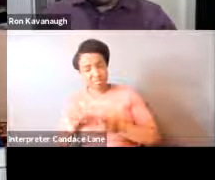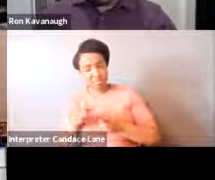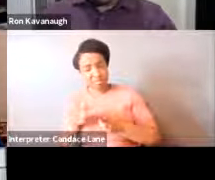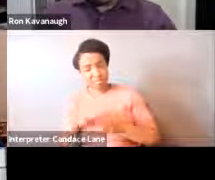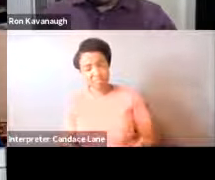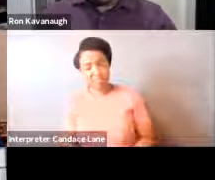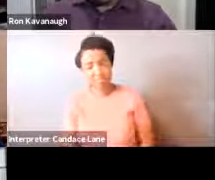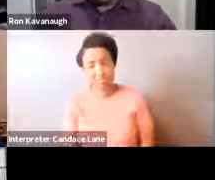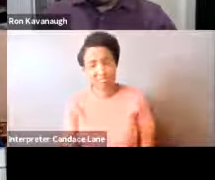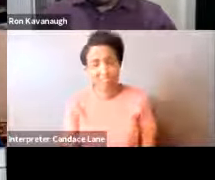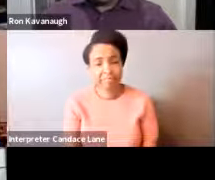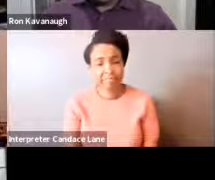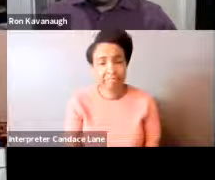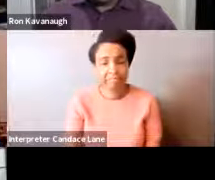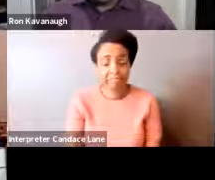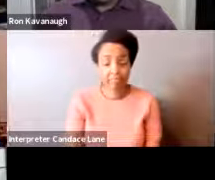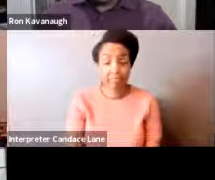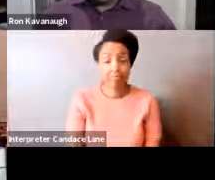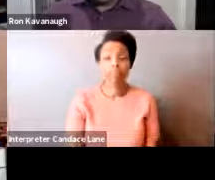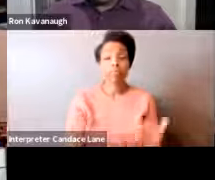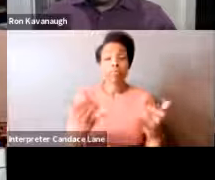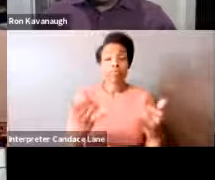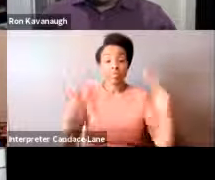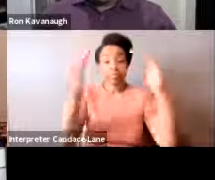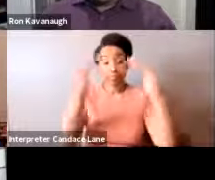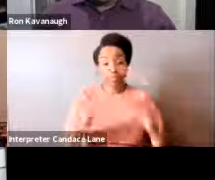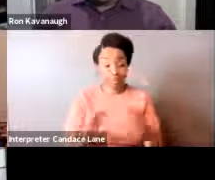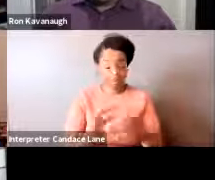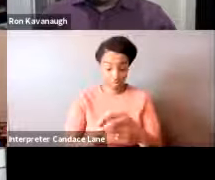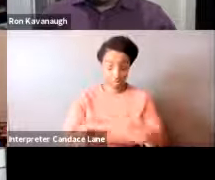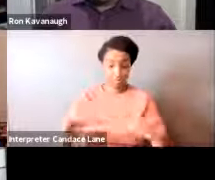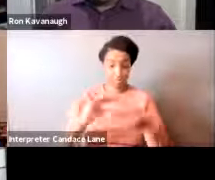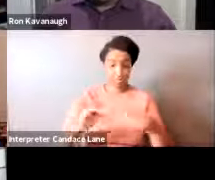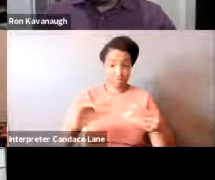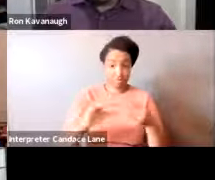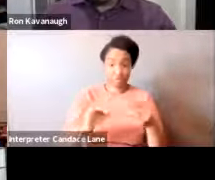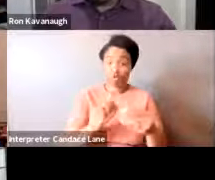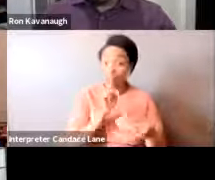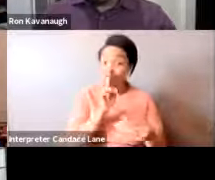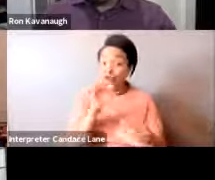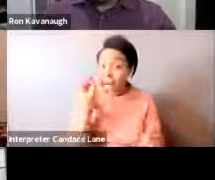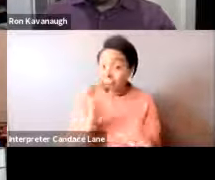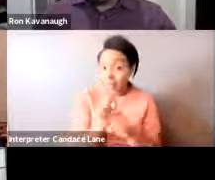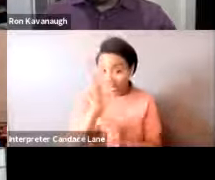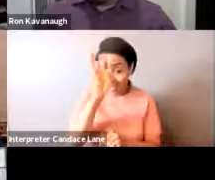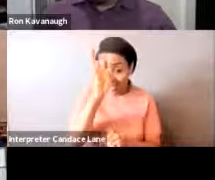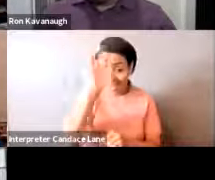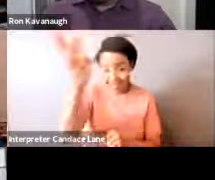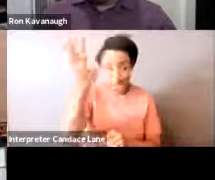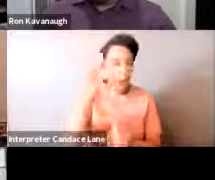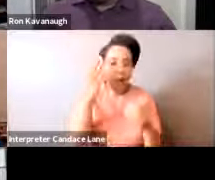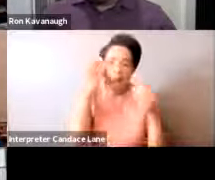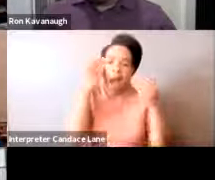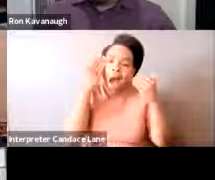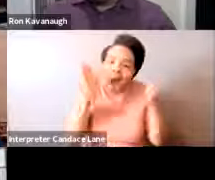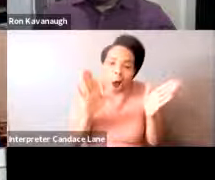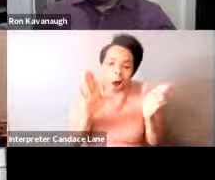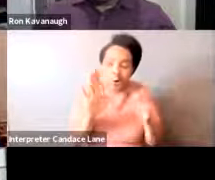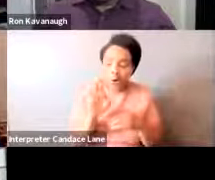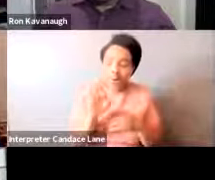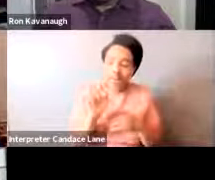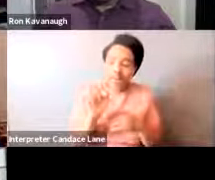Now the next poem is a true invention. I have no idea if Etta James ever met Malcolm X.